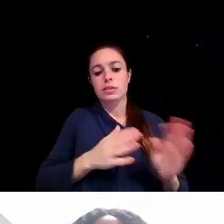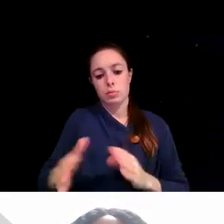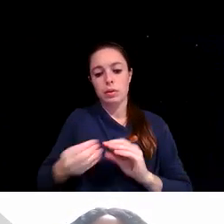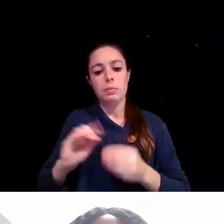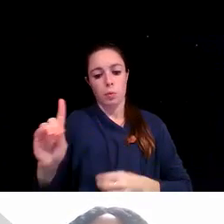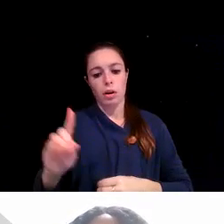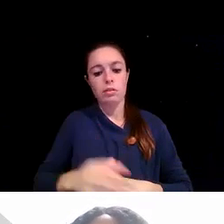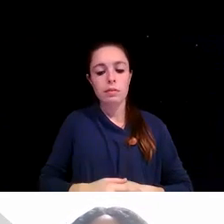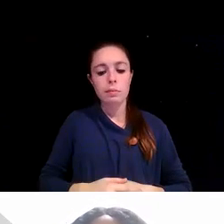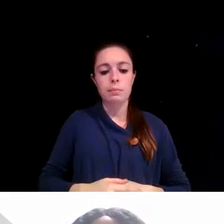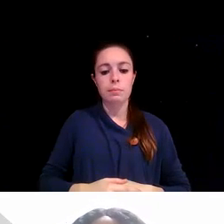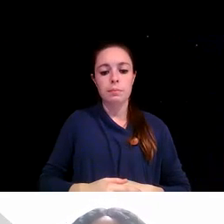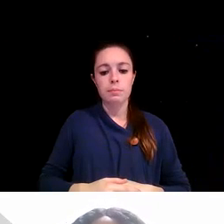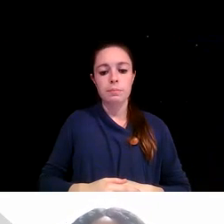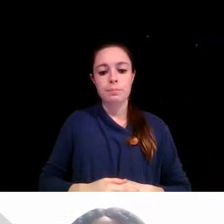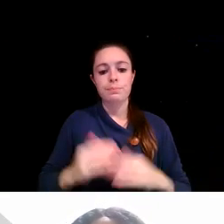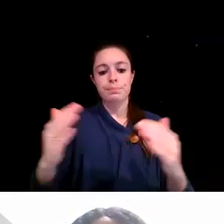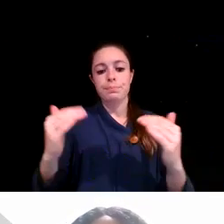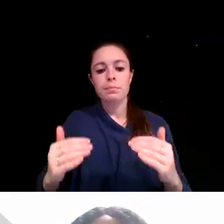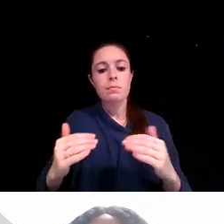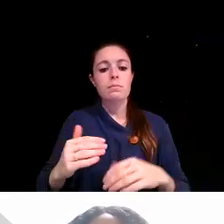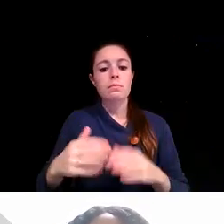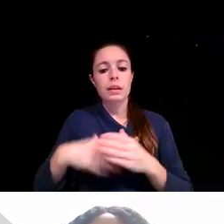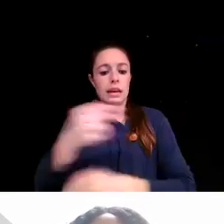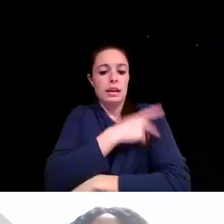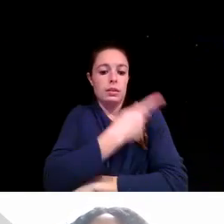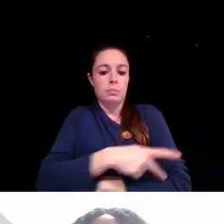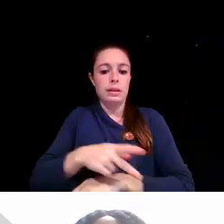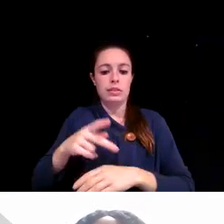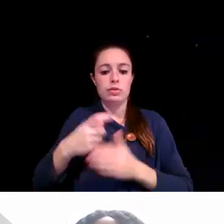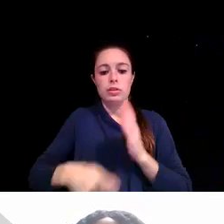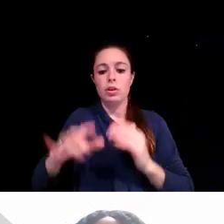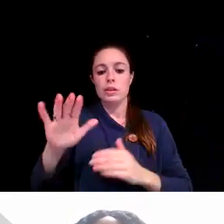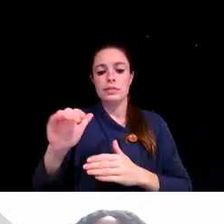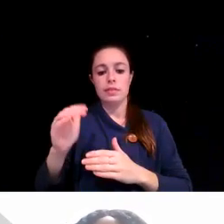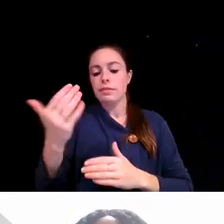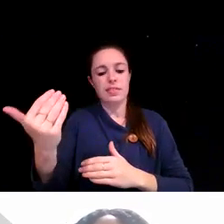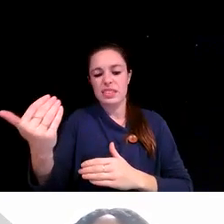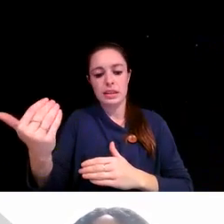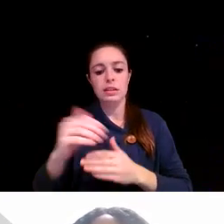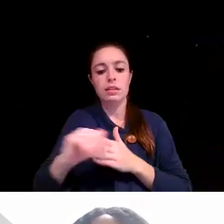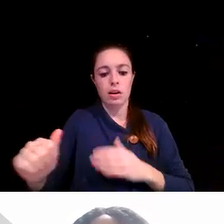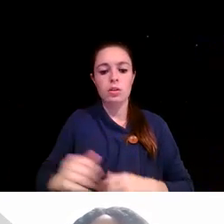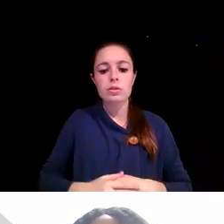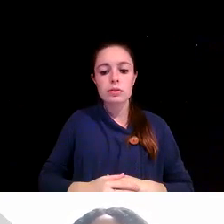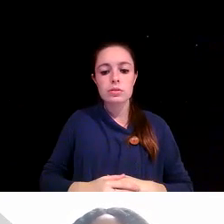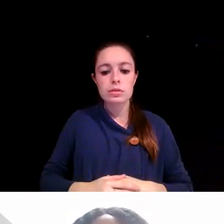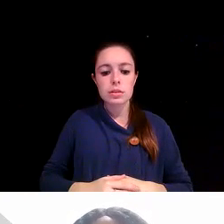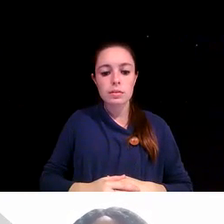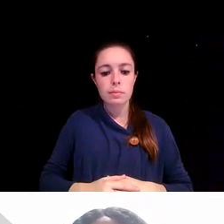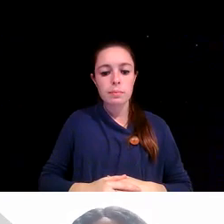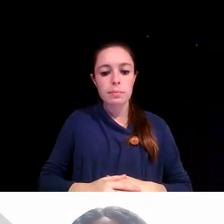Behavioral health outpatient visit is $15. Inpatient visit for behavioral health services